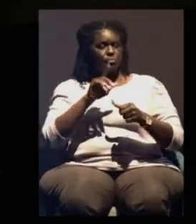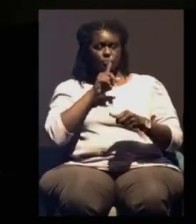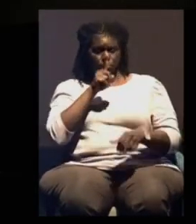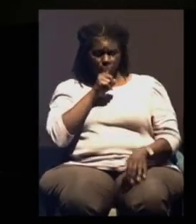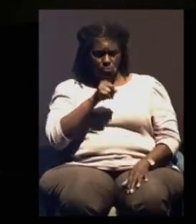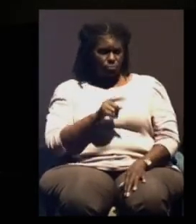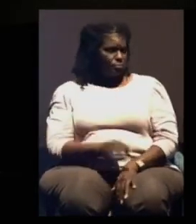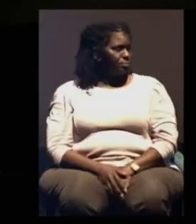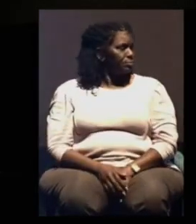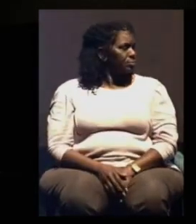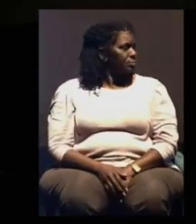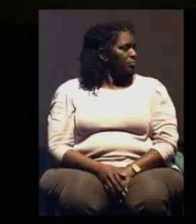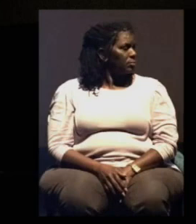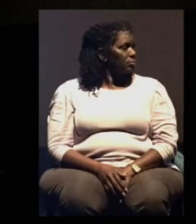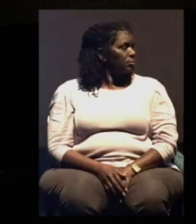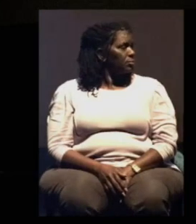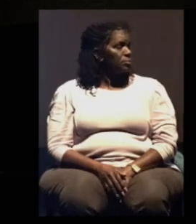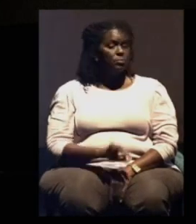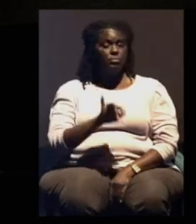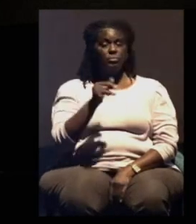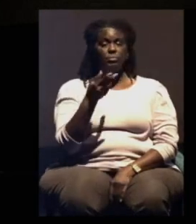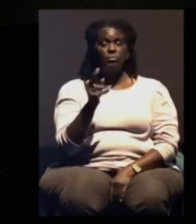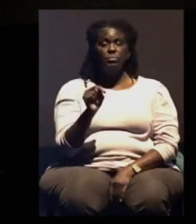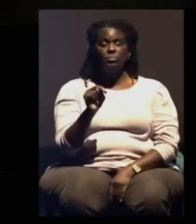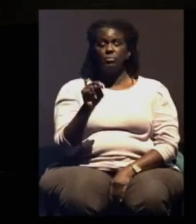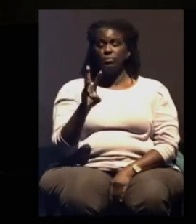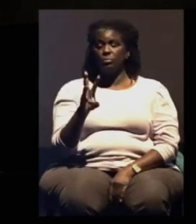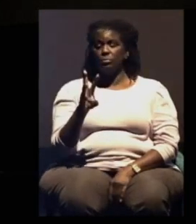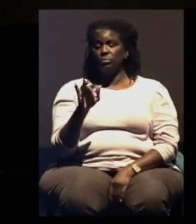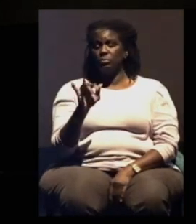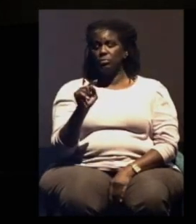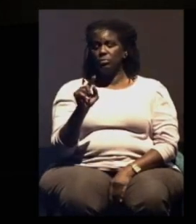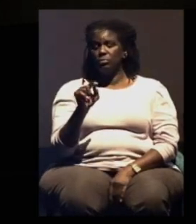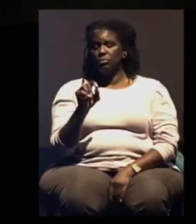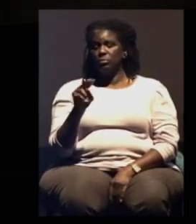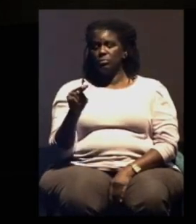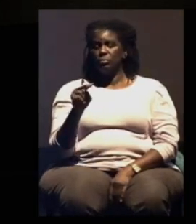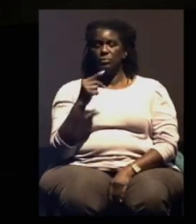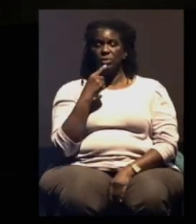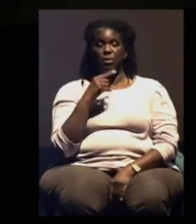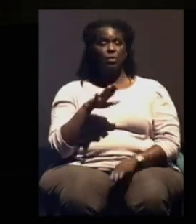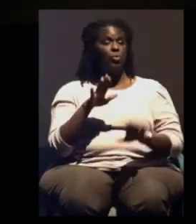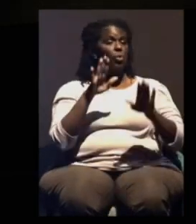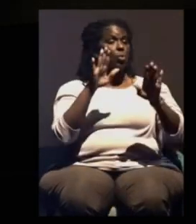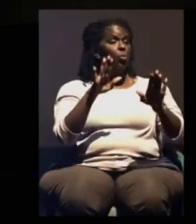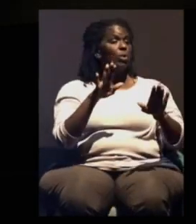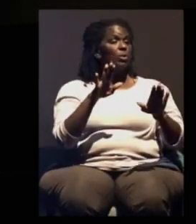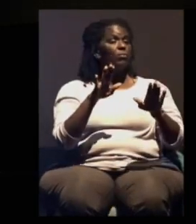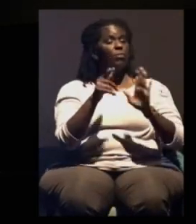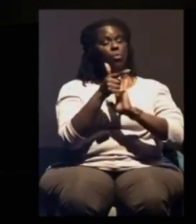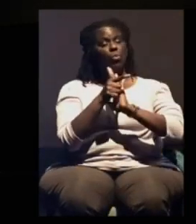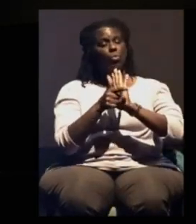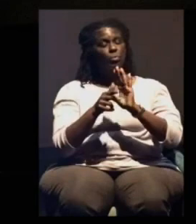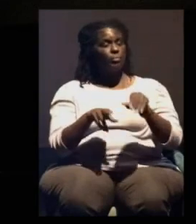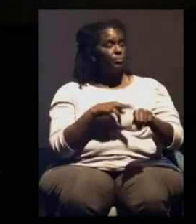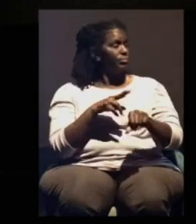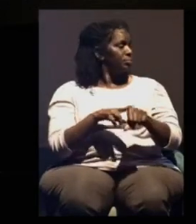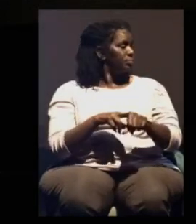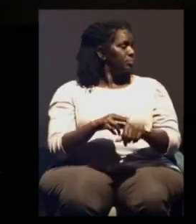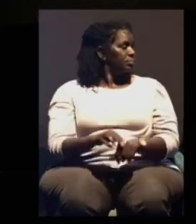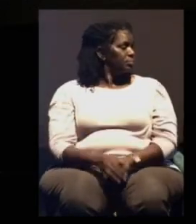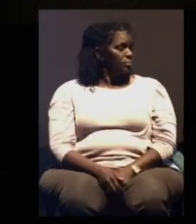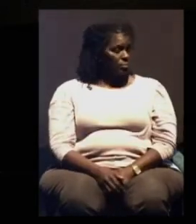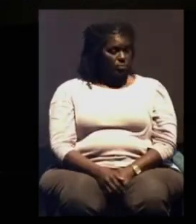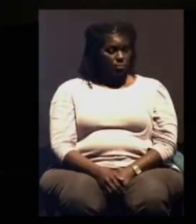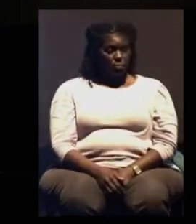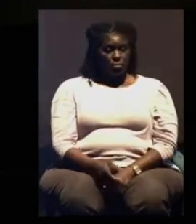true. John Wooden quotes this, what he calls the wonderful mystical law of nature,